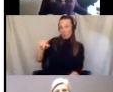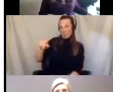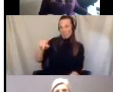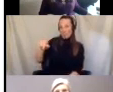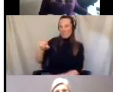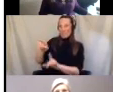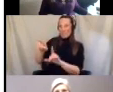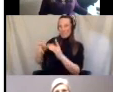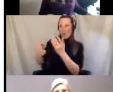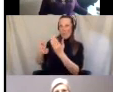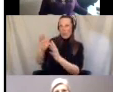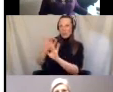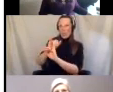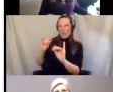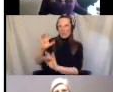So,